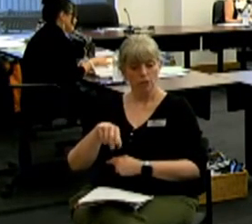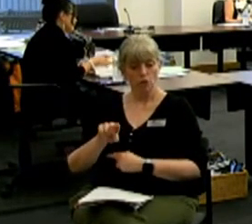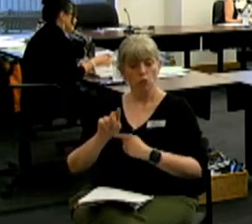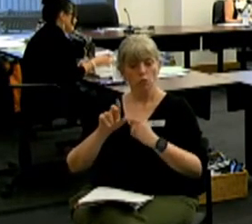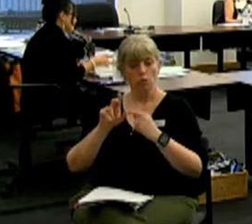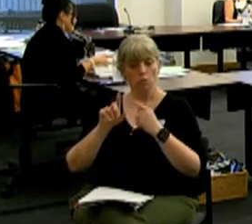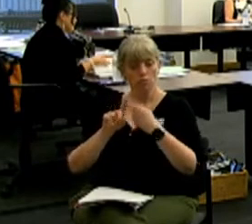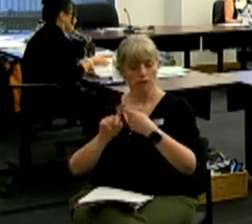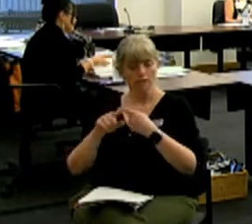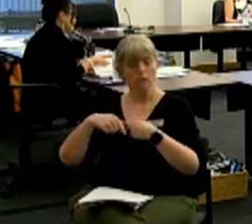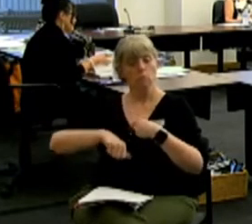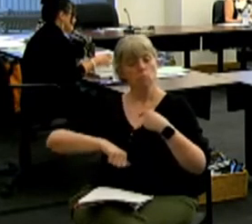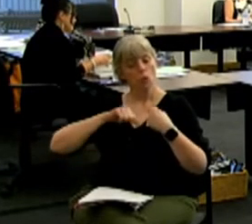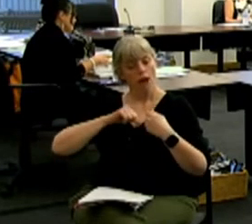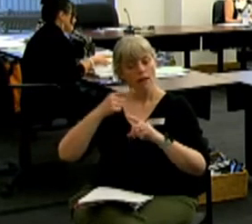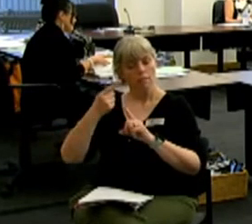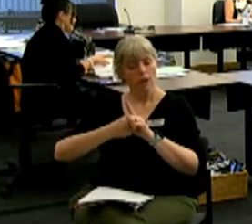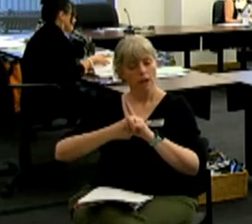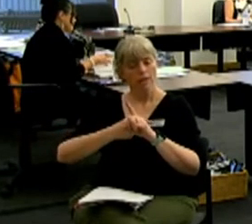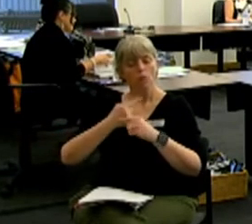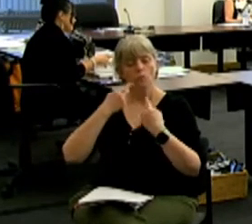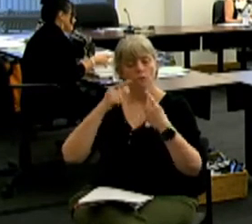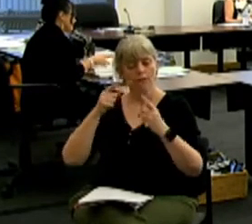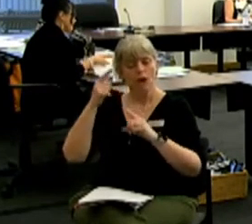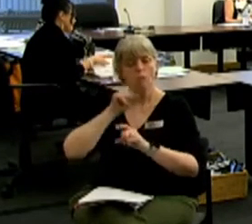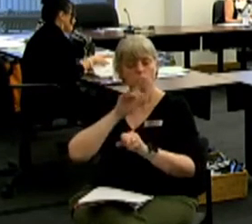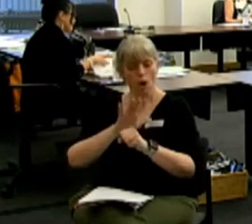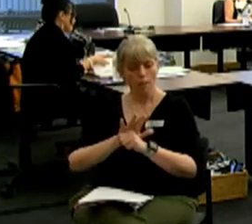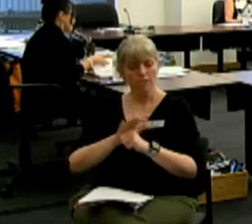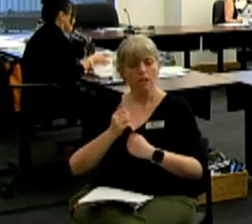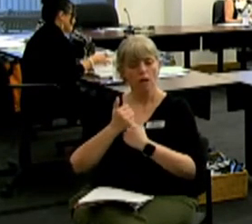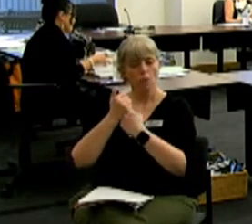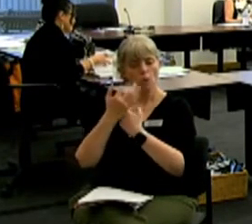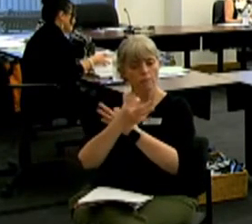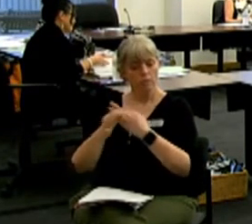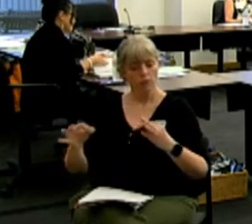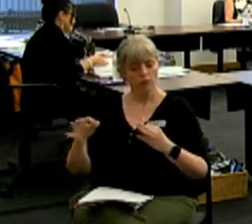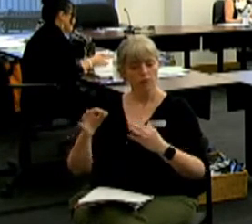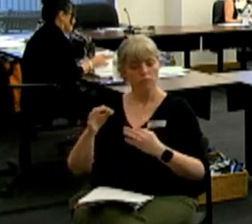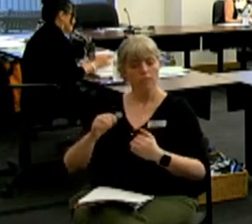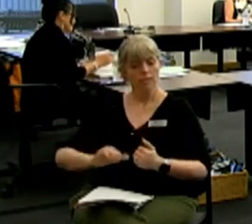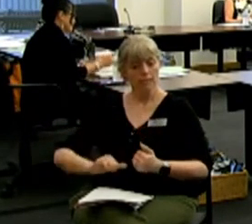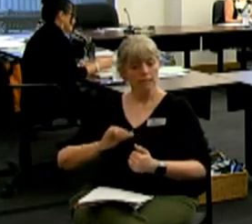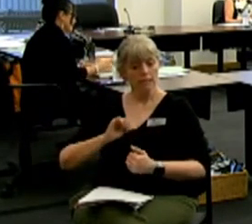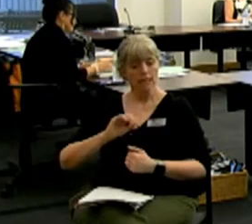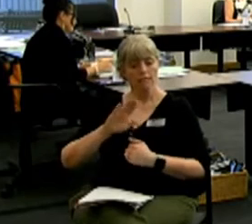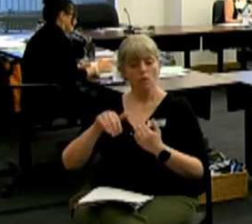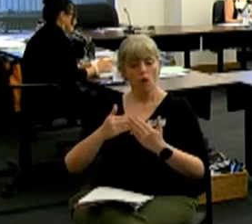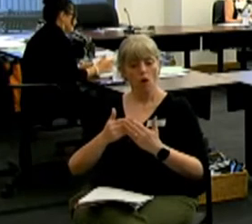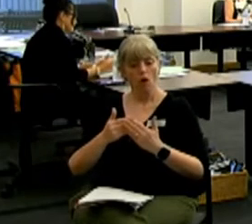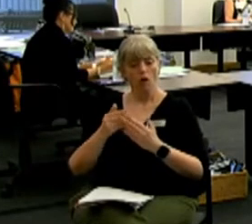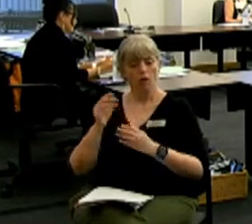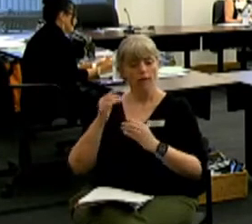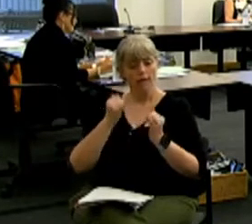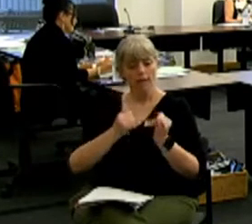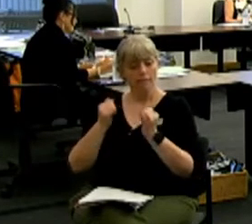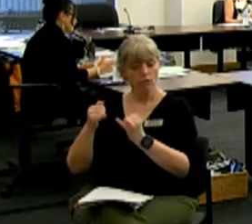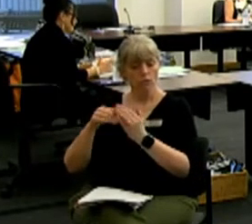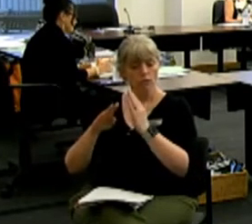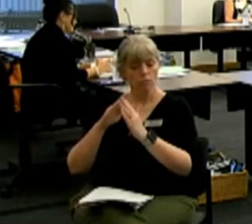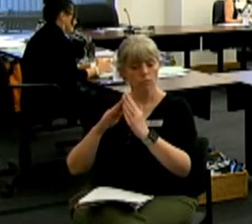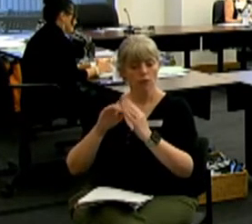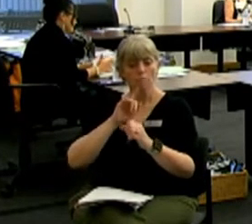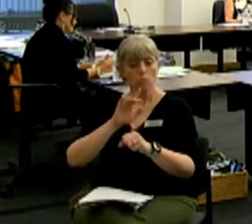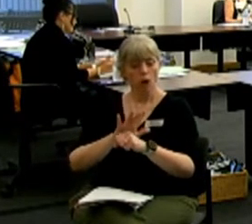LGBTQ+ Pride Month, we state our promise to uphold the freedom, dignity, and self-esteem of all individuals within this community